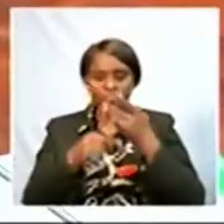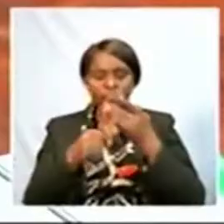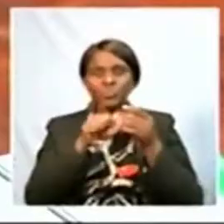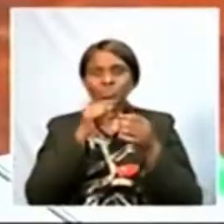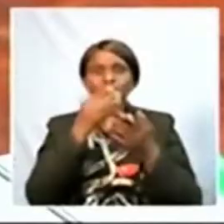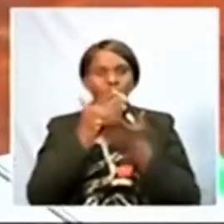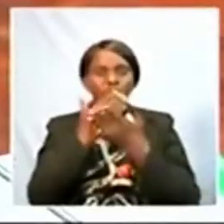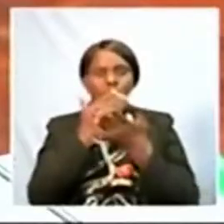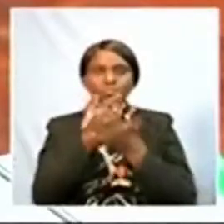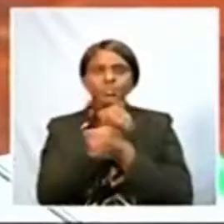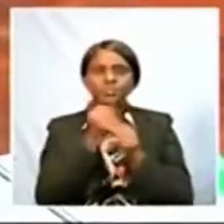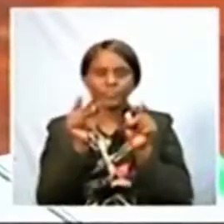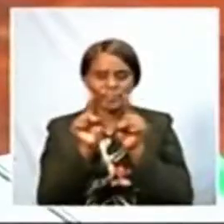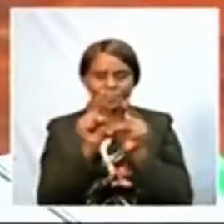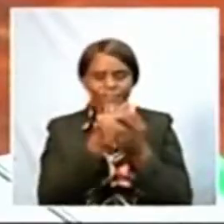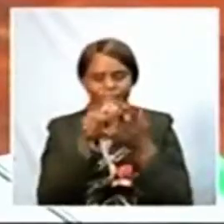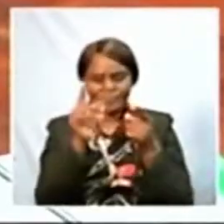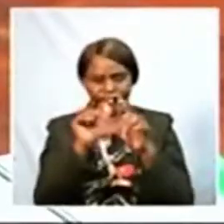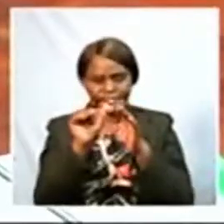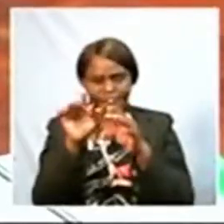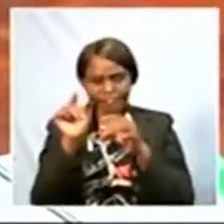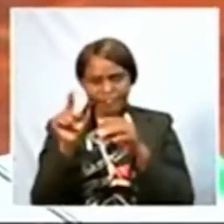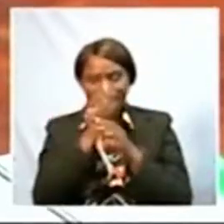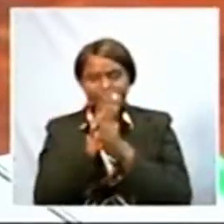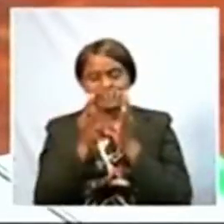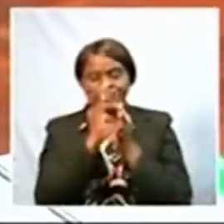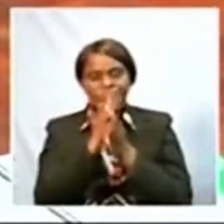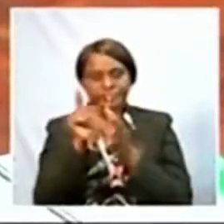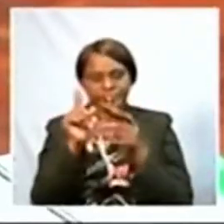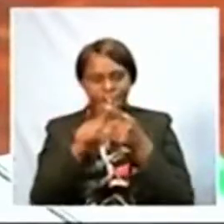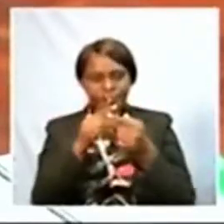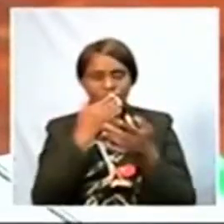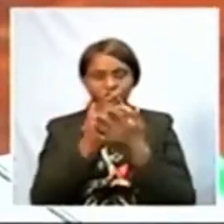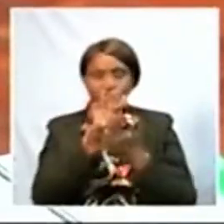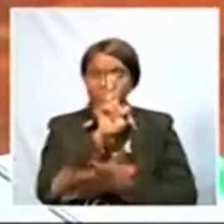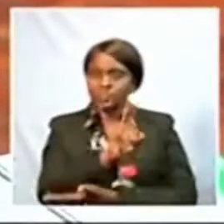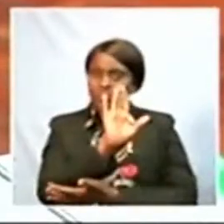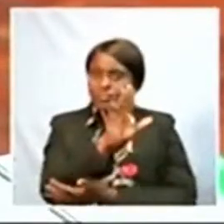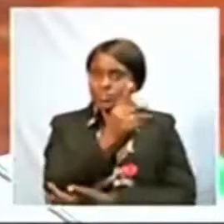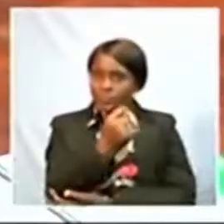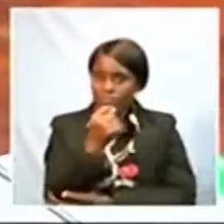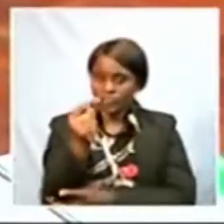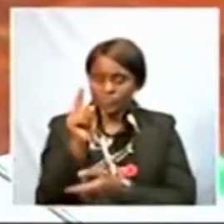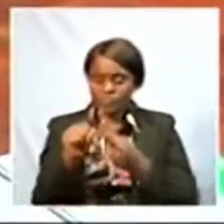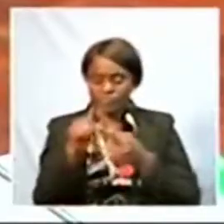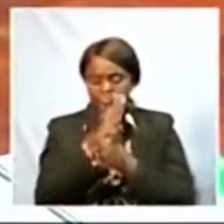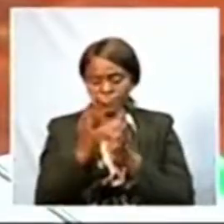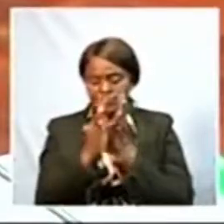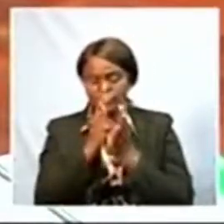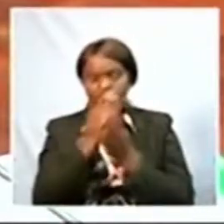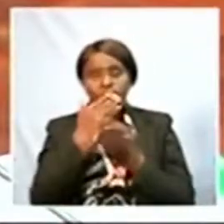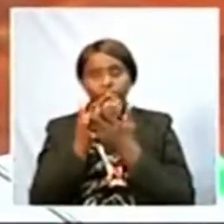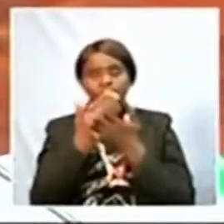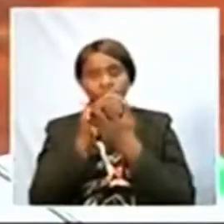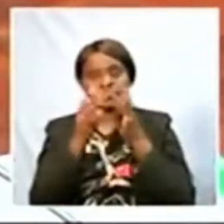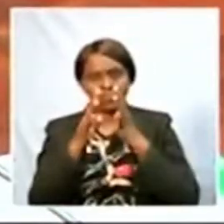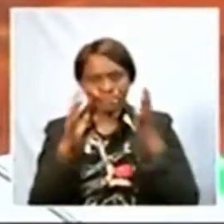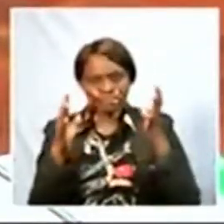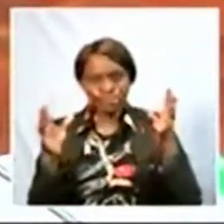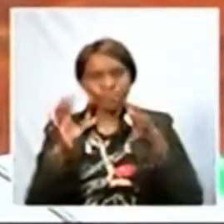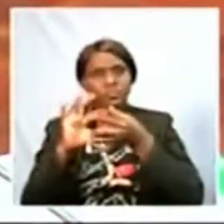improper curing and failure on the part of the contractor to properly use his tools to construct proper expansion